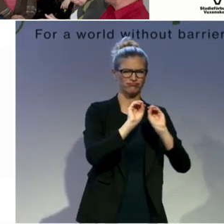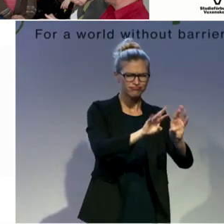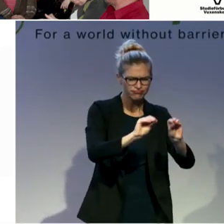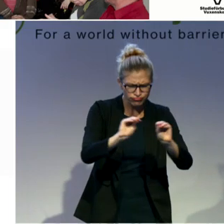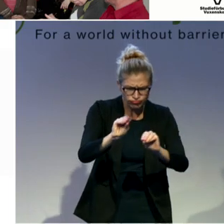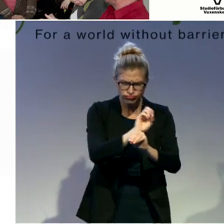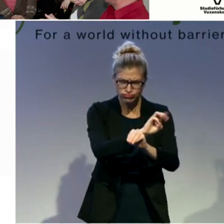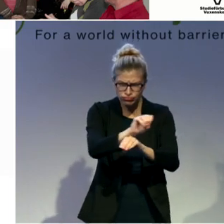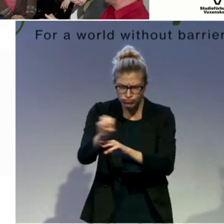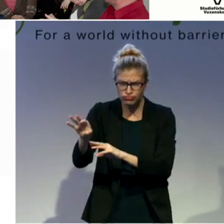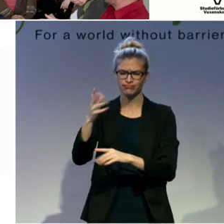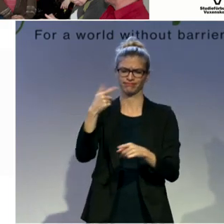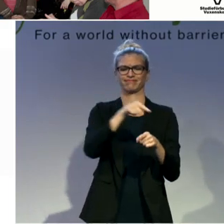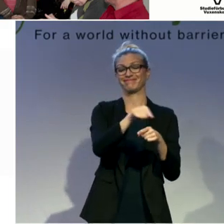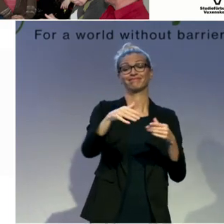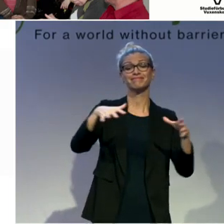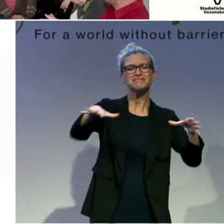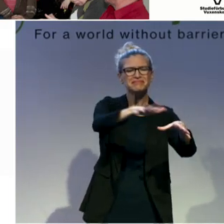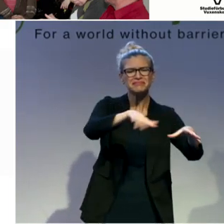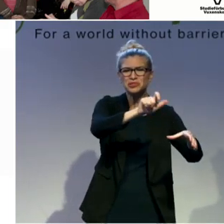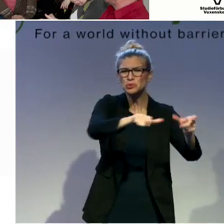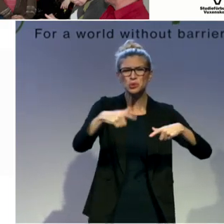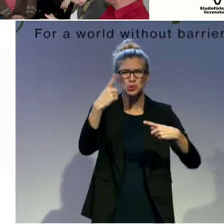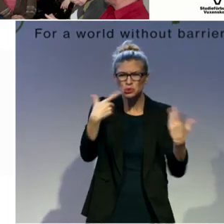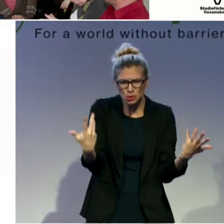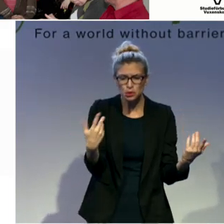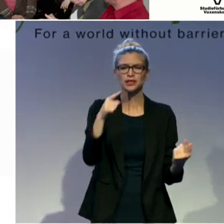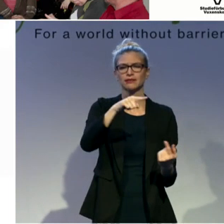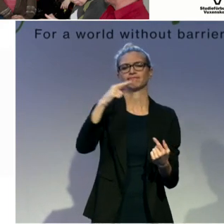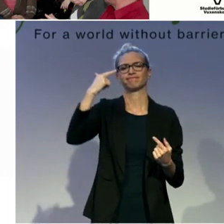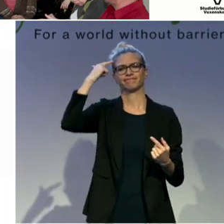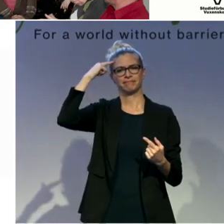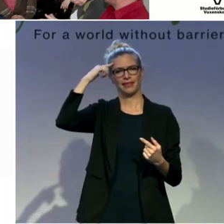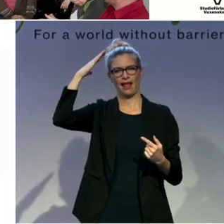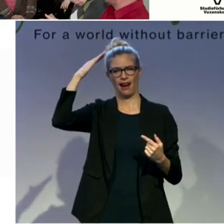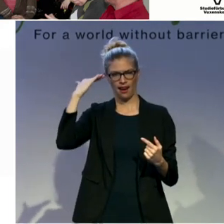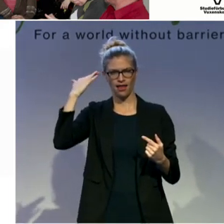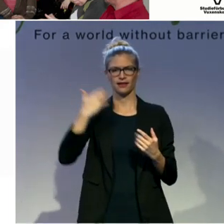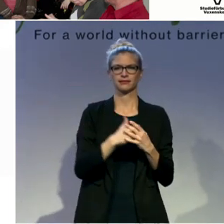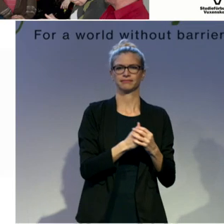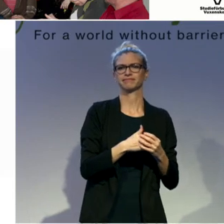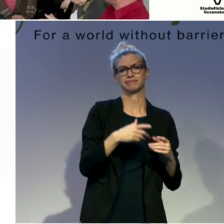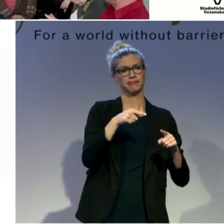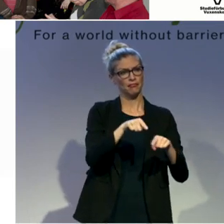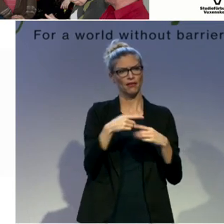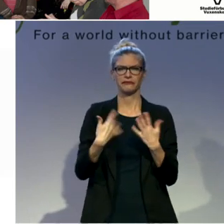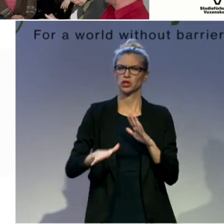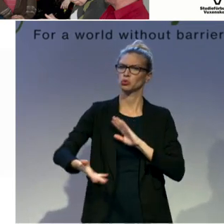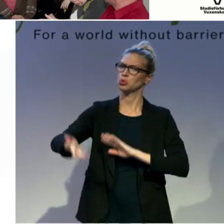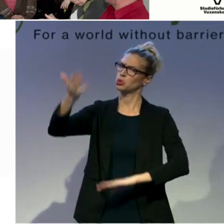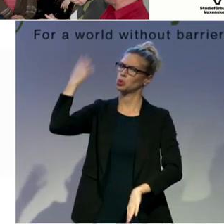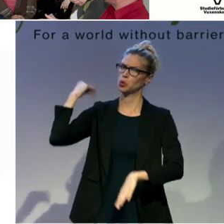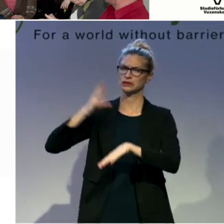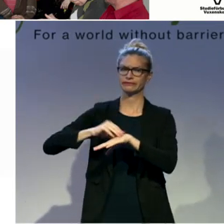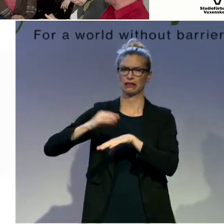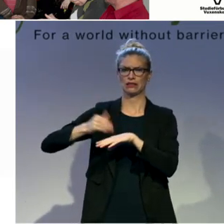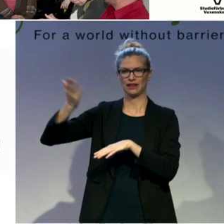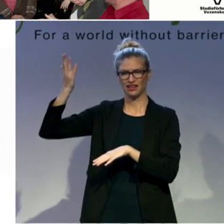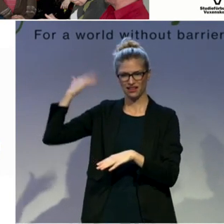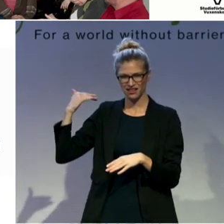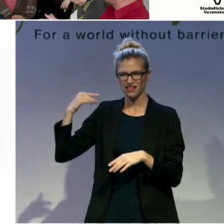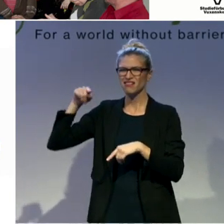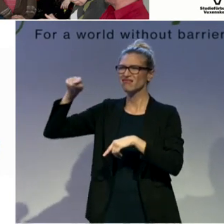their organizations. And we've had that since Sweden started to tear down the institutions and decided that everyone,